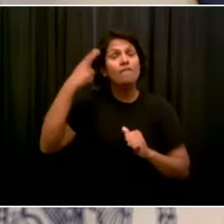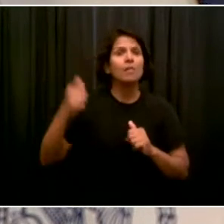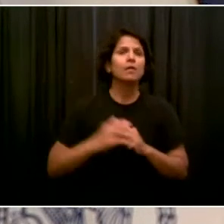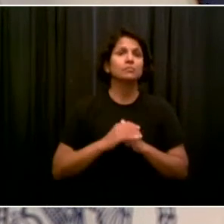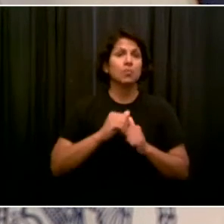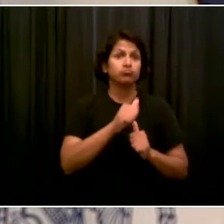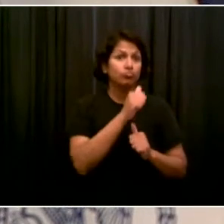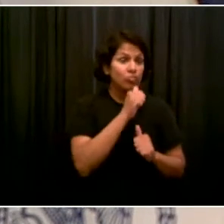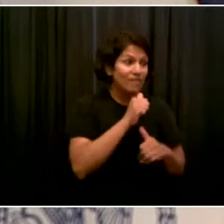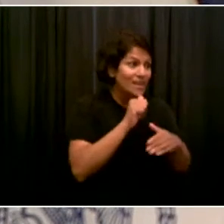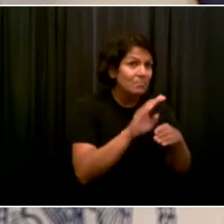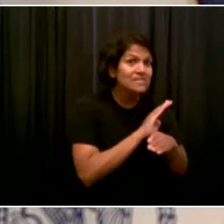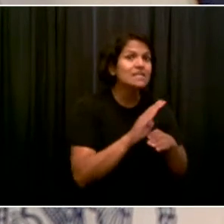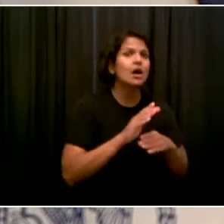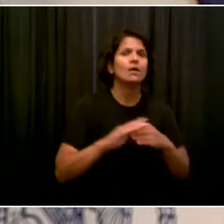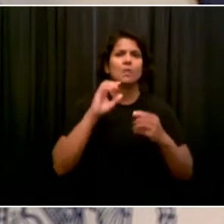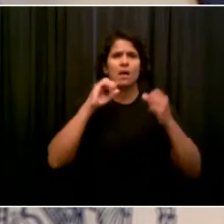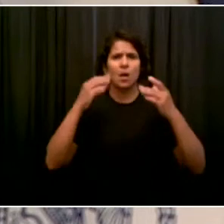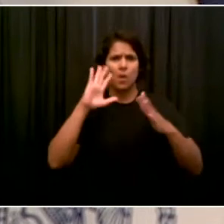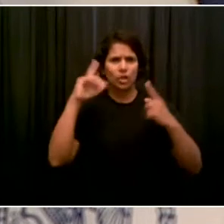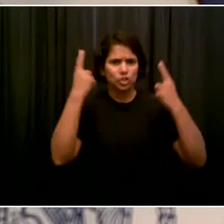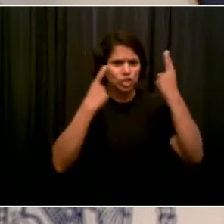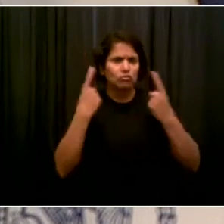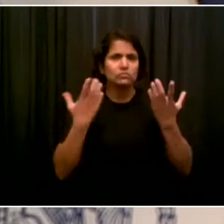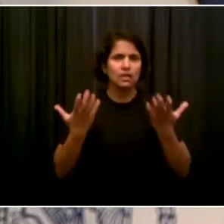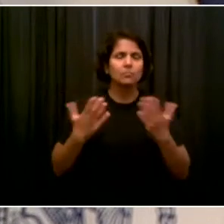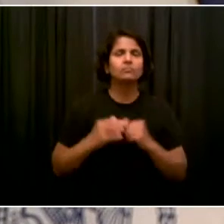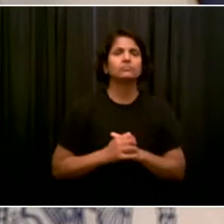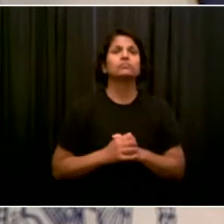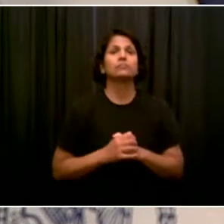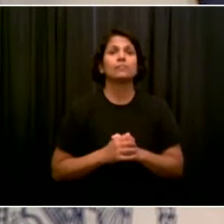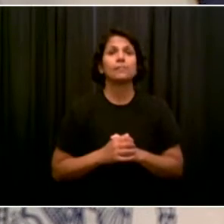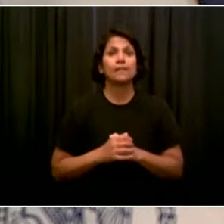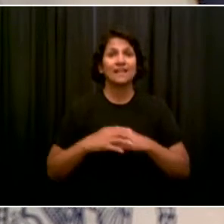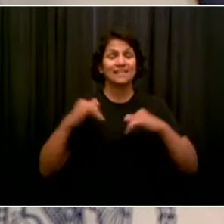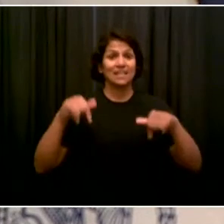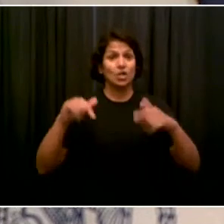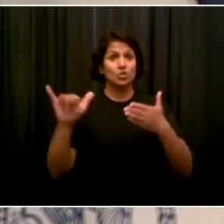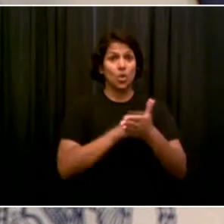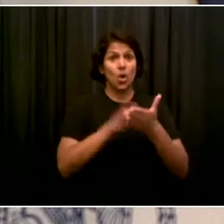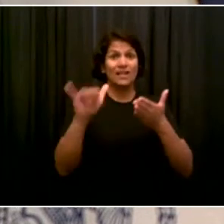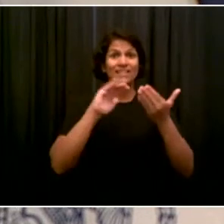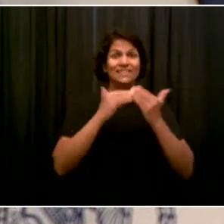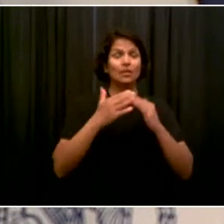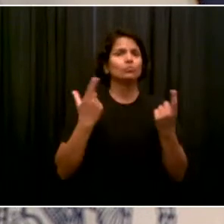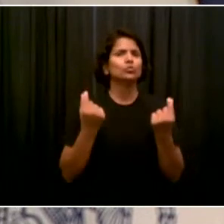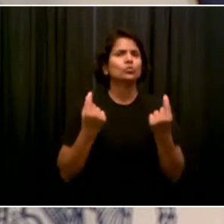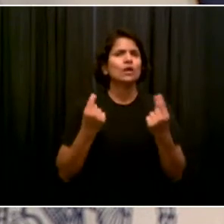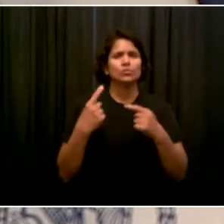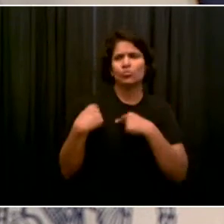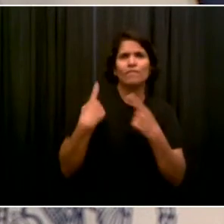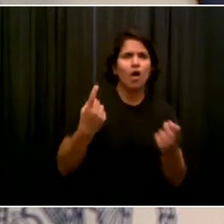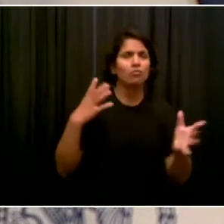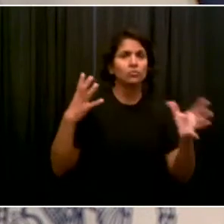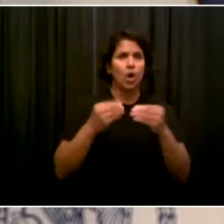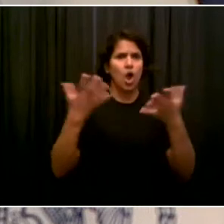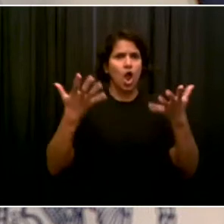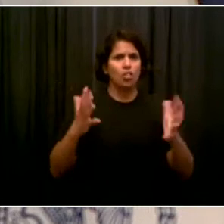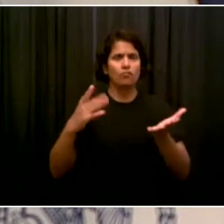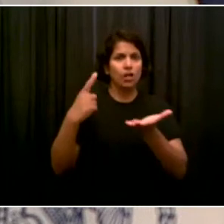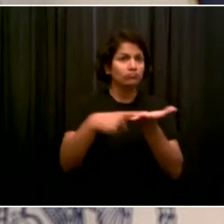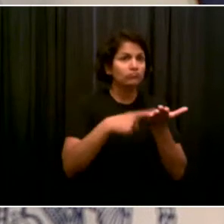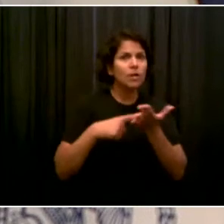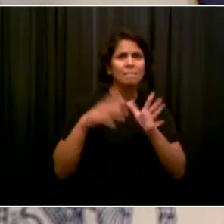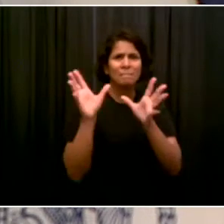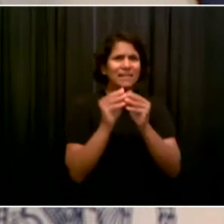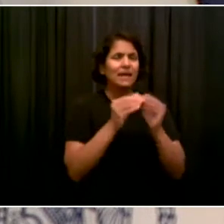had great incentives. We had extraordinary efforts to reach people at the grassroots and bring in trusted partners. That was the right thing to do, and